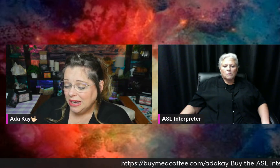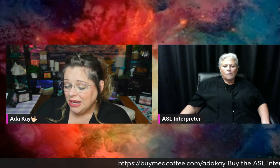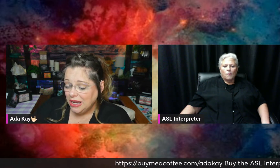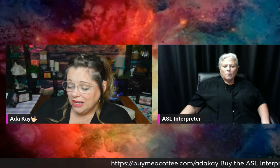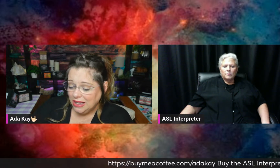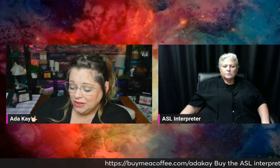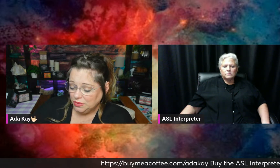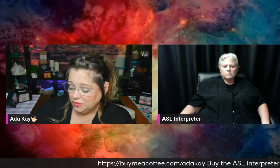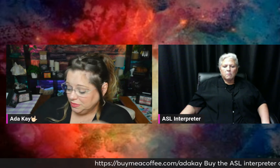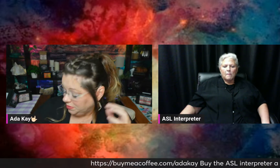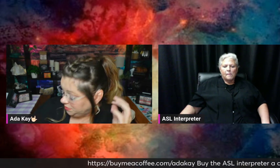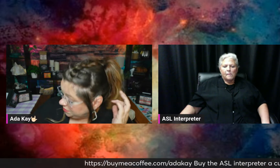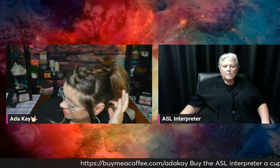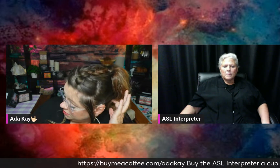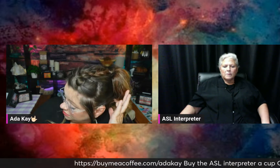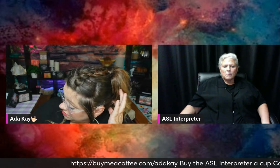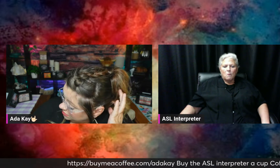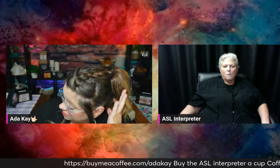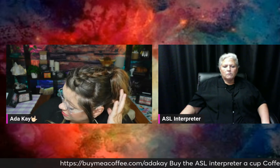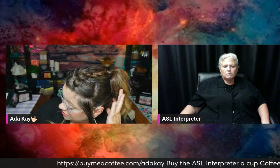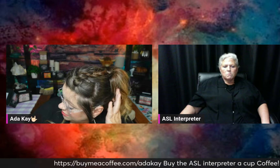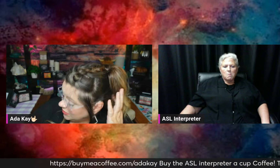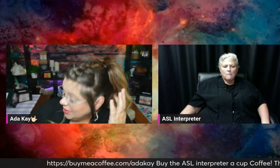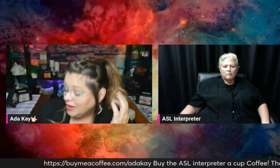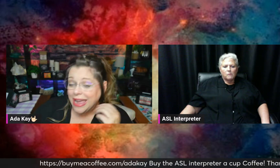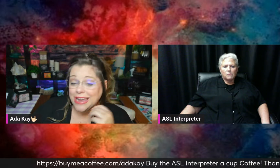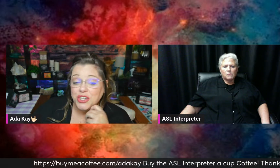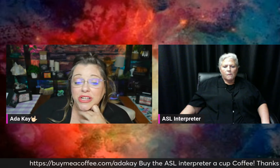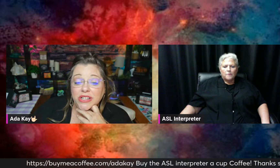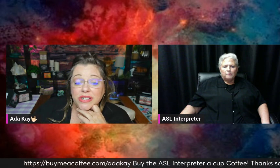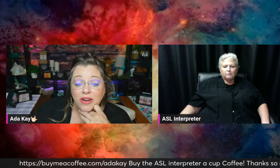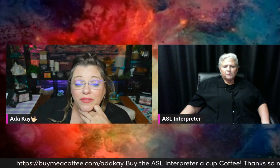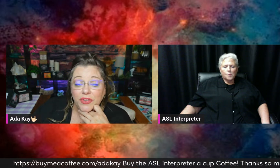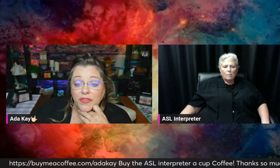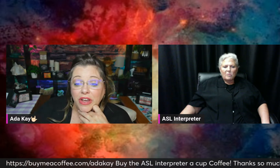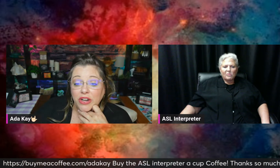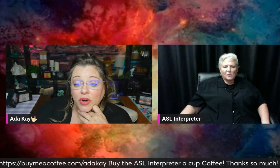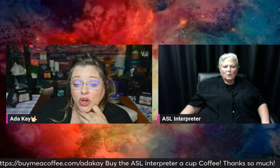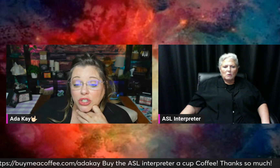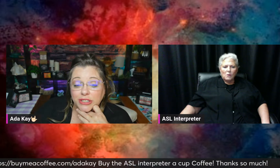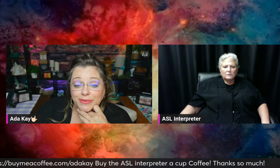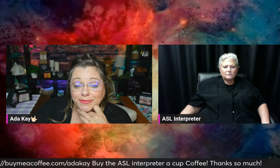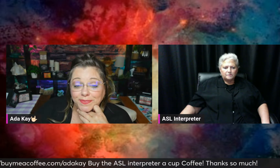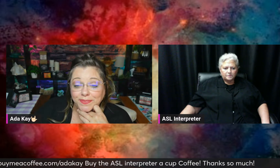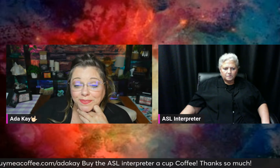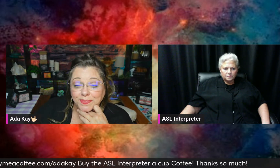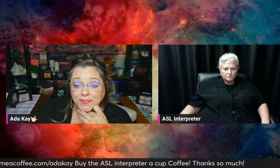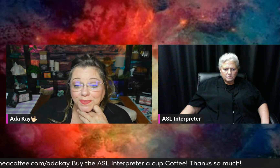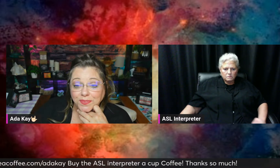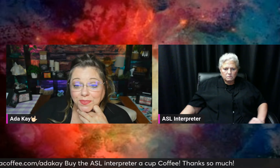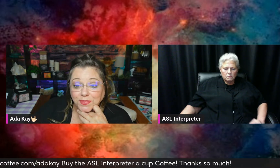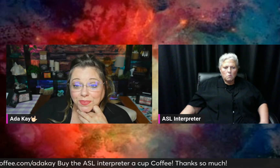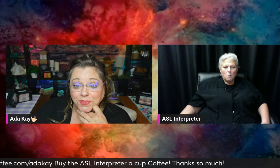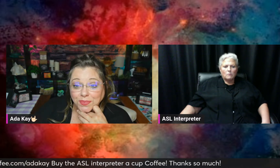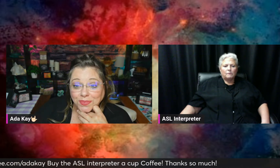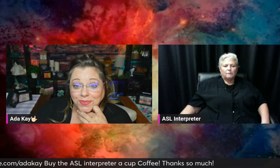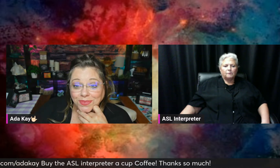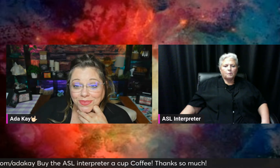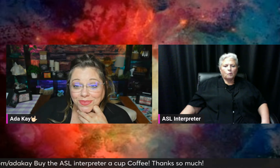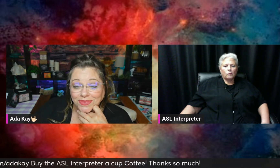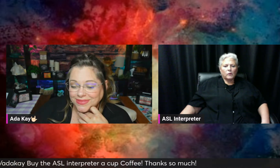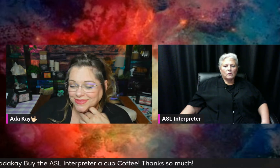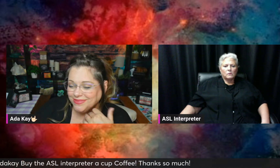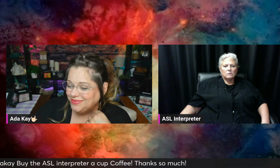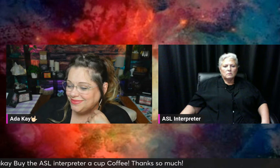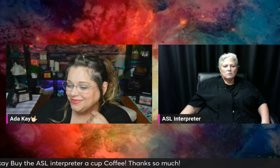I'm trying to get that fixed. Aging is not for the faint of heart. No, it's not.